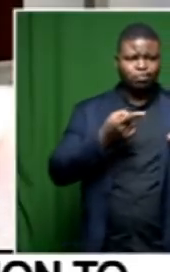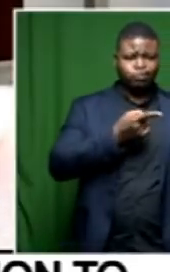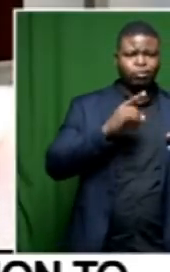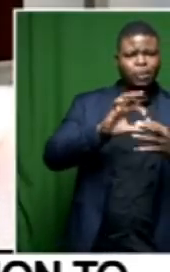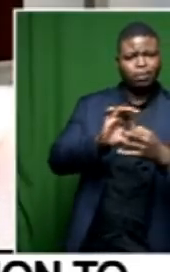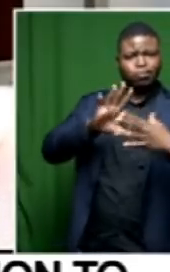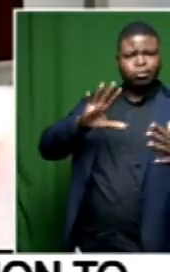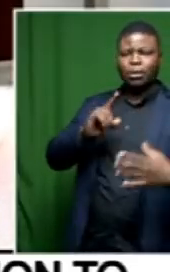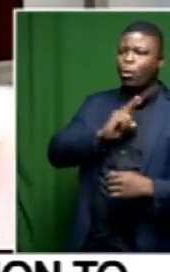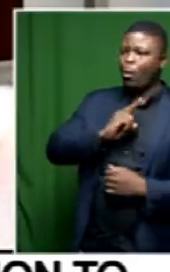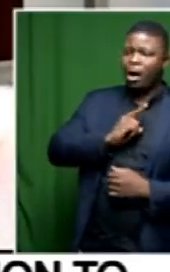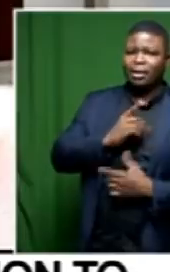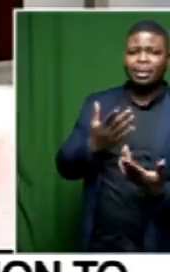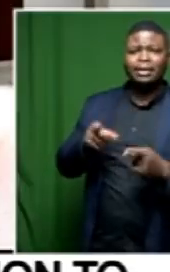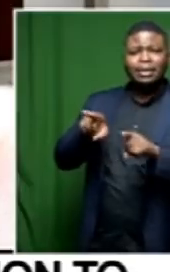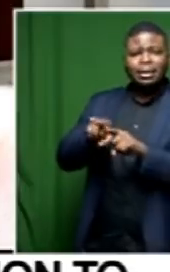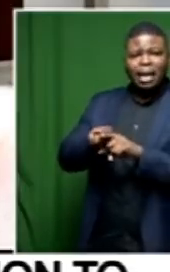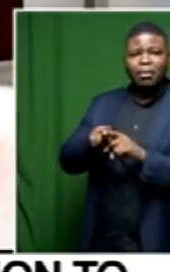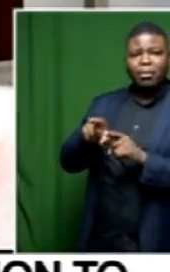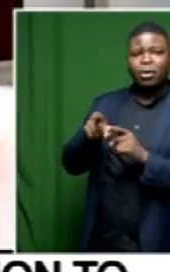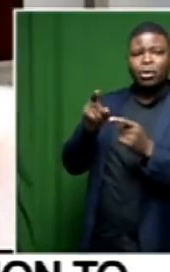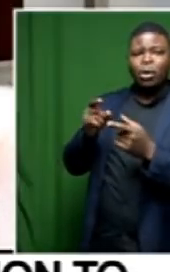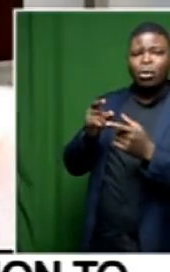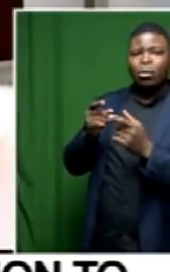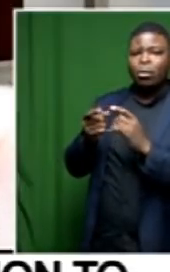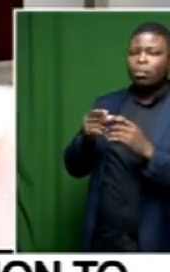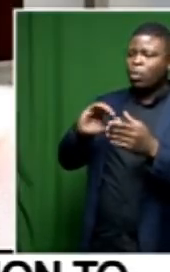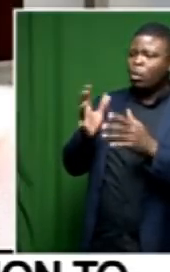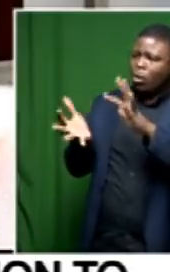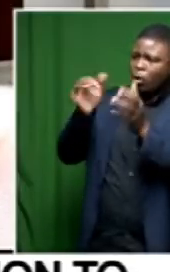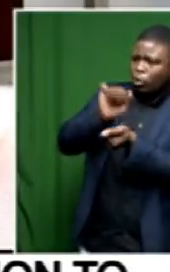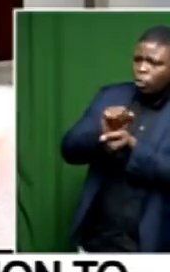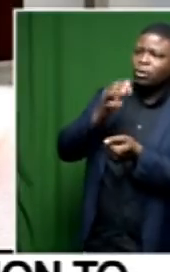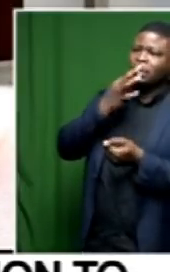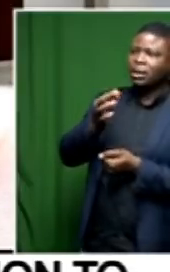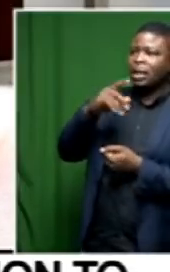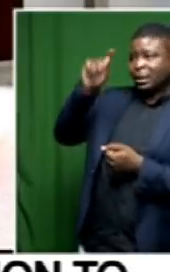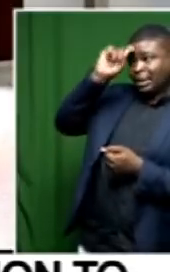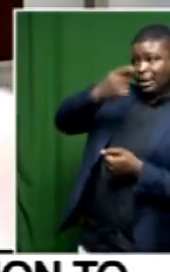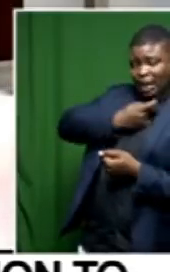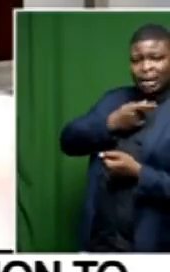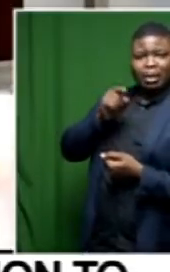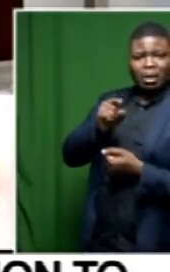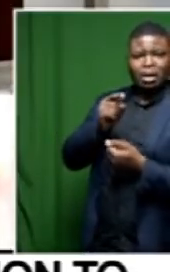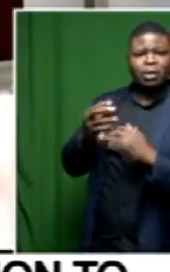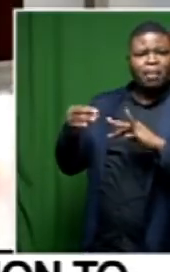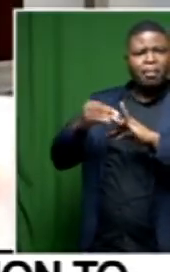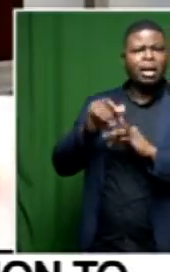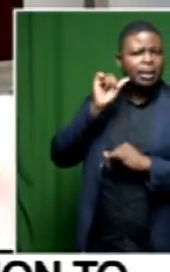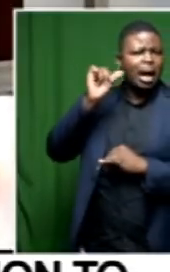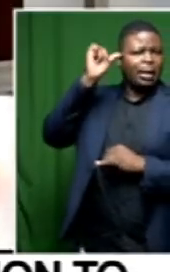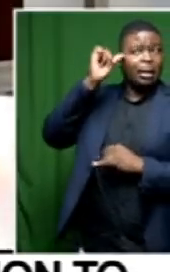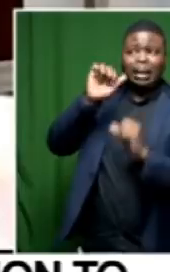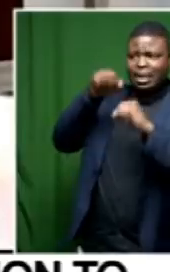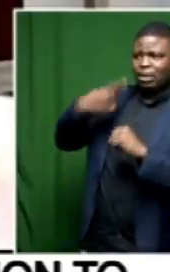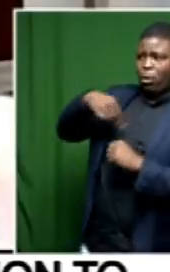concluded that the son that is a married adult, and therefore, as I understand it, but please feel